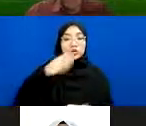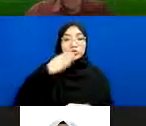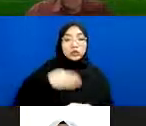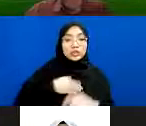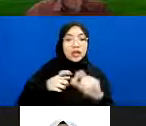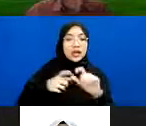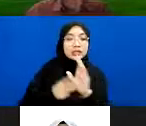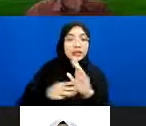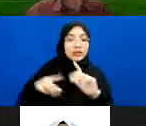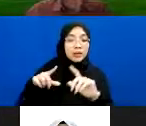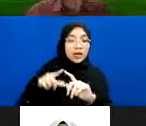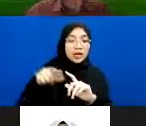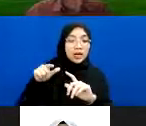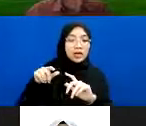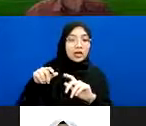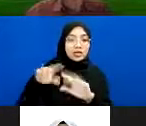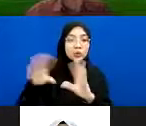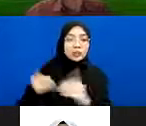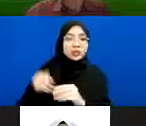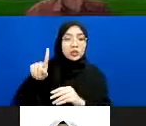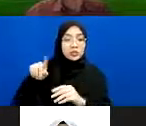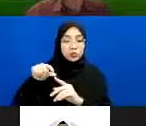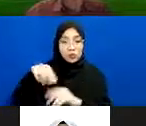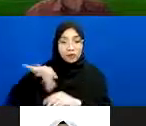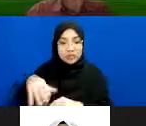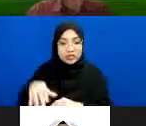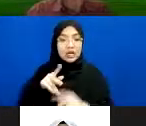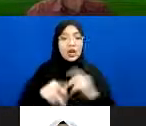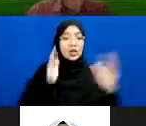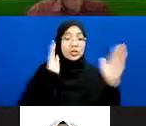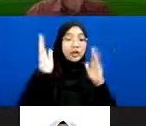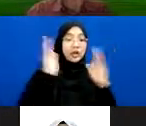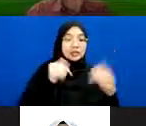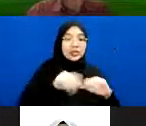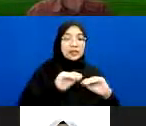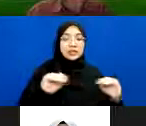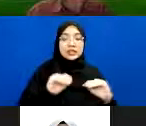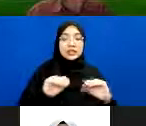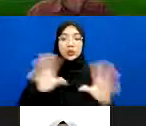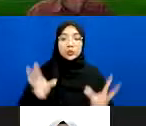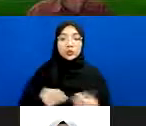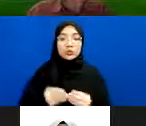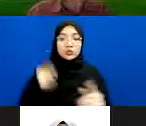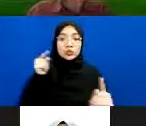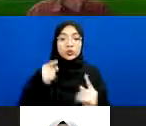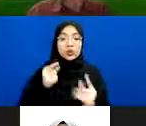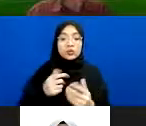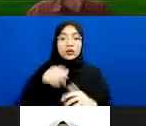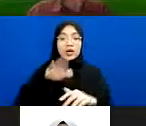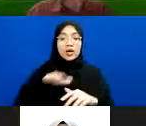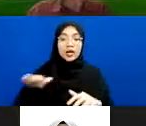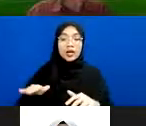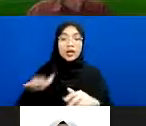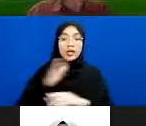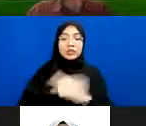in Malaysia, the inclusive education program aims to integrate special needs children